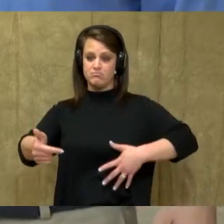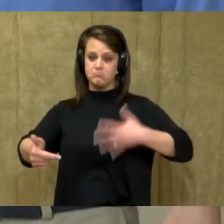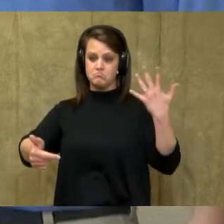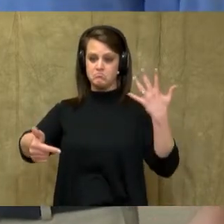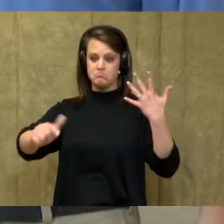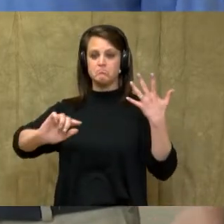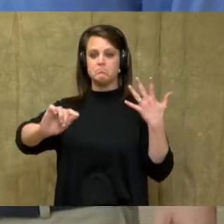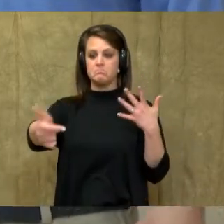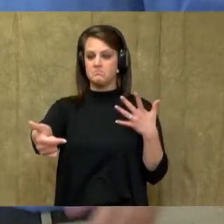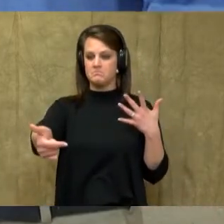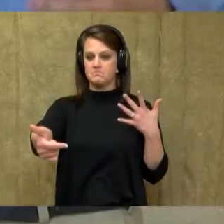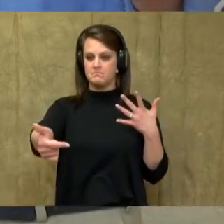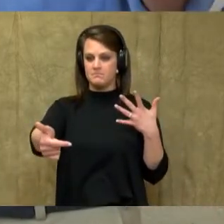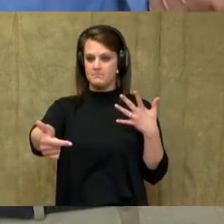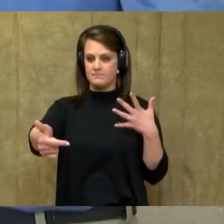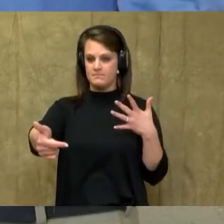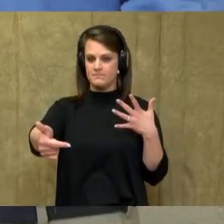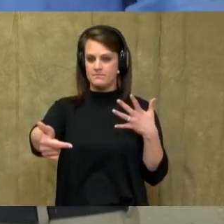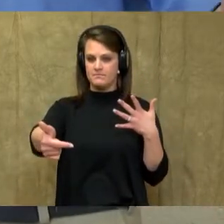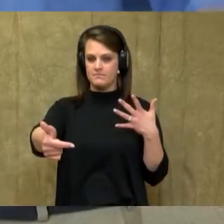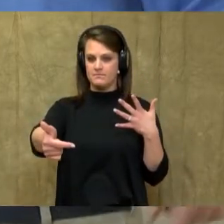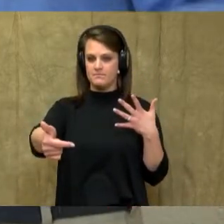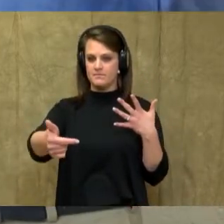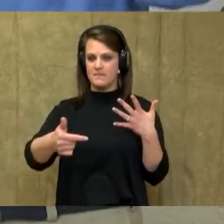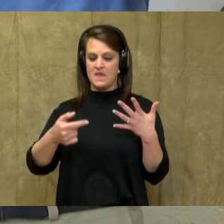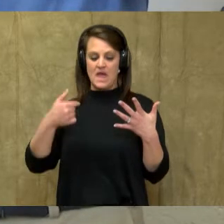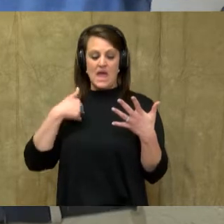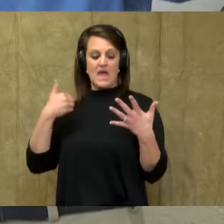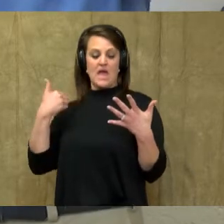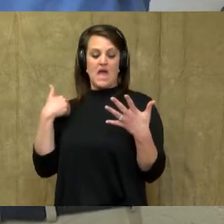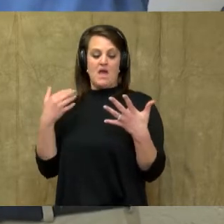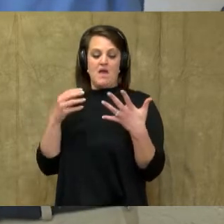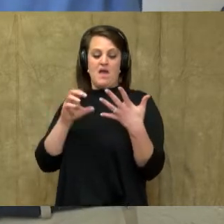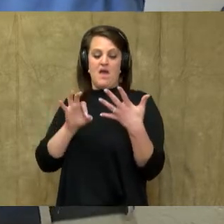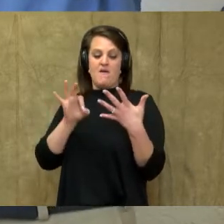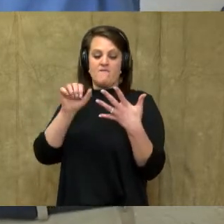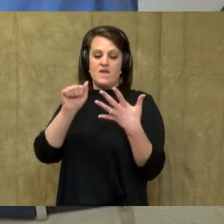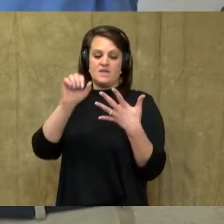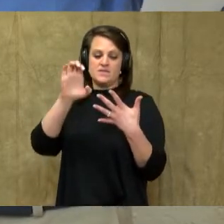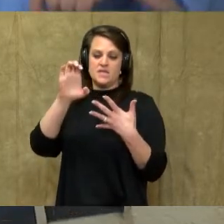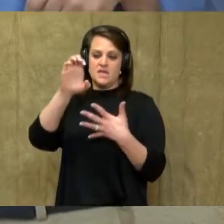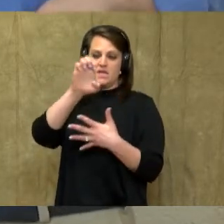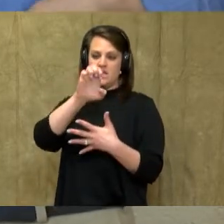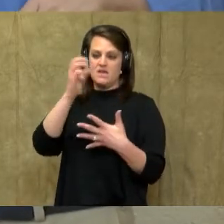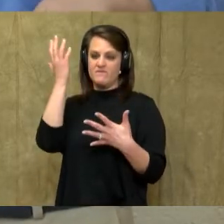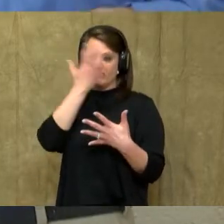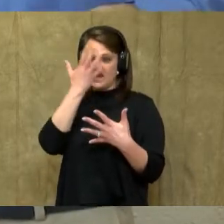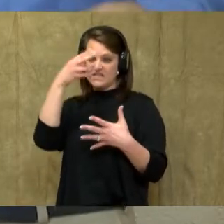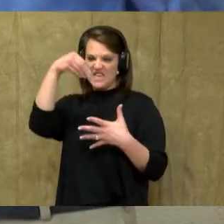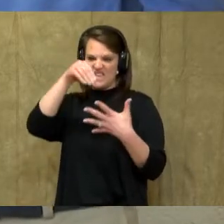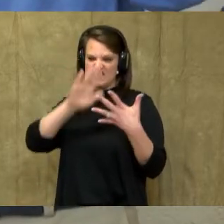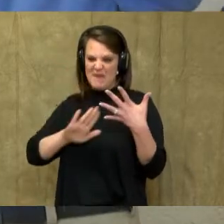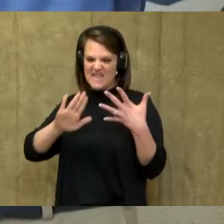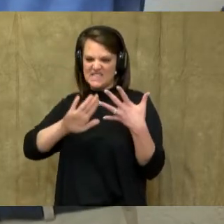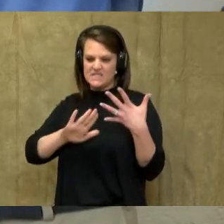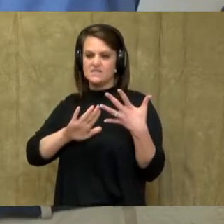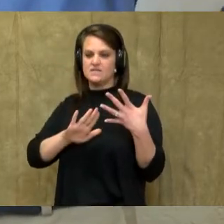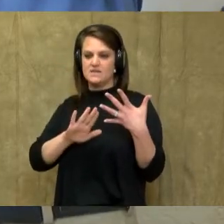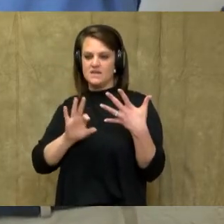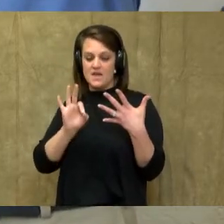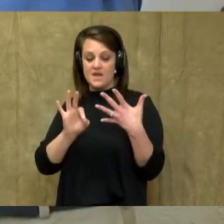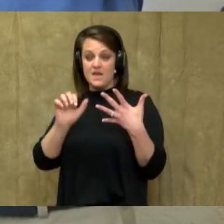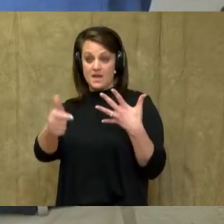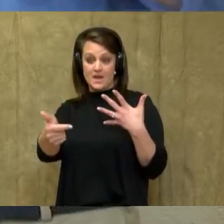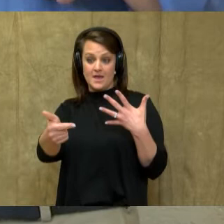Throw your staff up. I got my F-A-C-E, face in the space. I got my